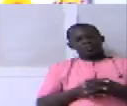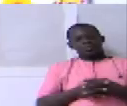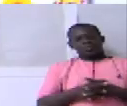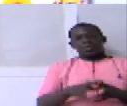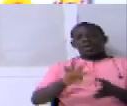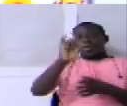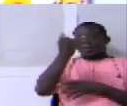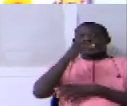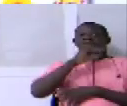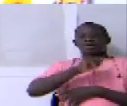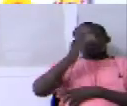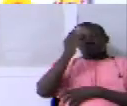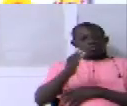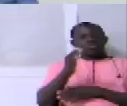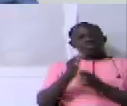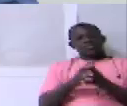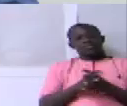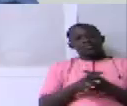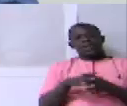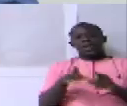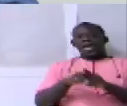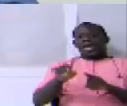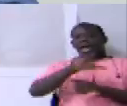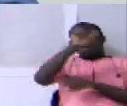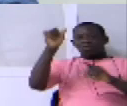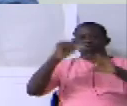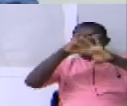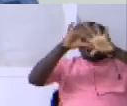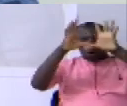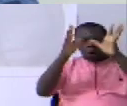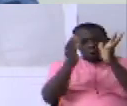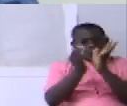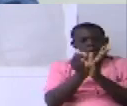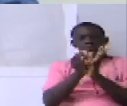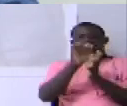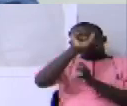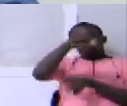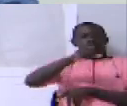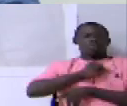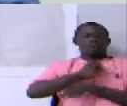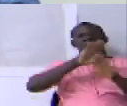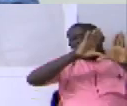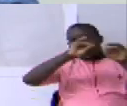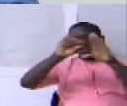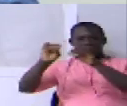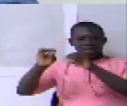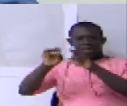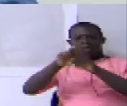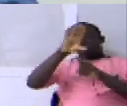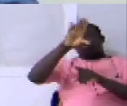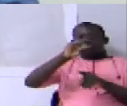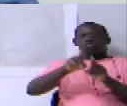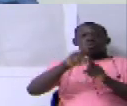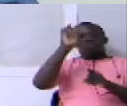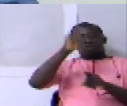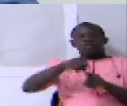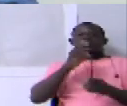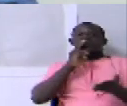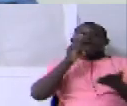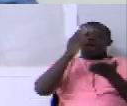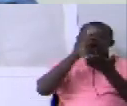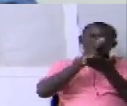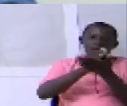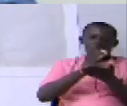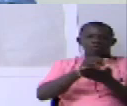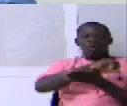Yes, sir, that's true. And all your conduct was to be approved or disapproved by